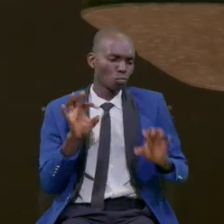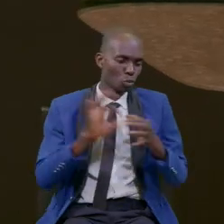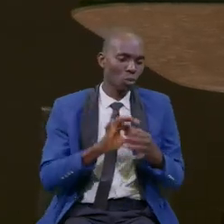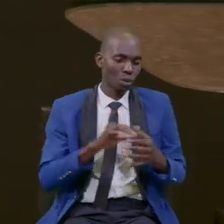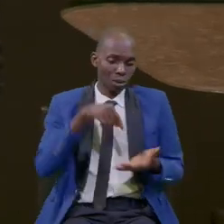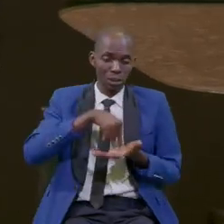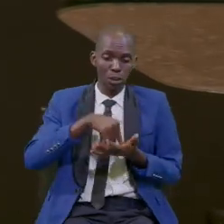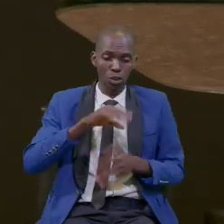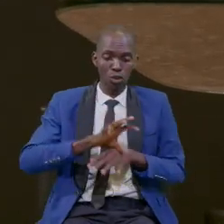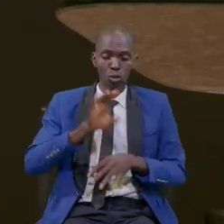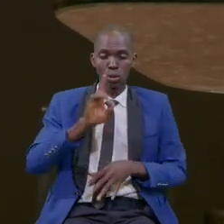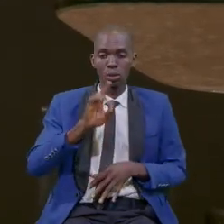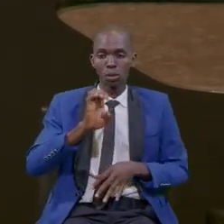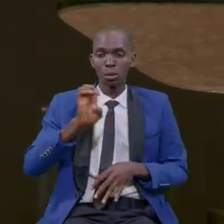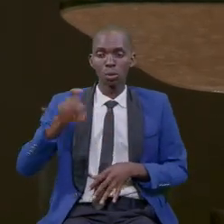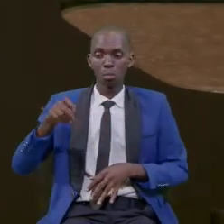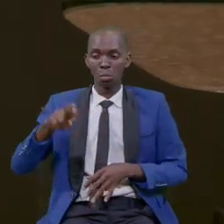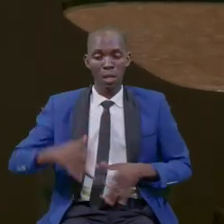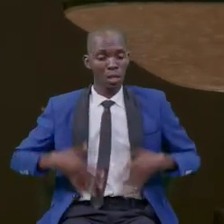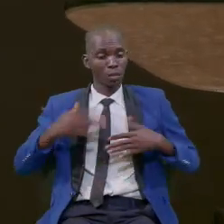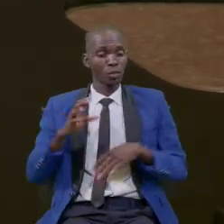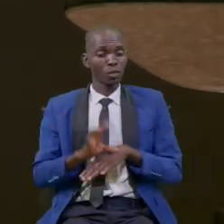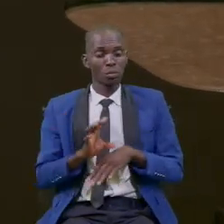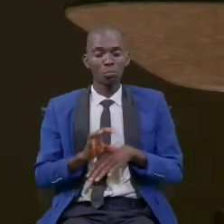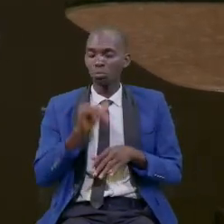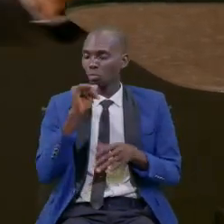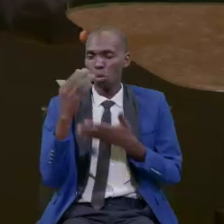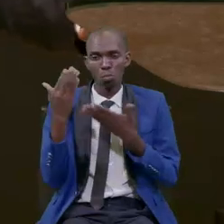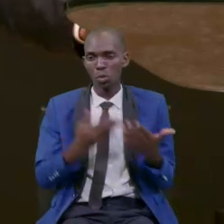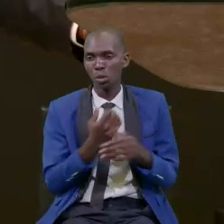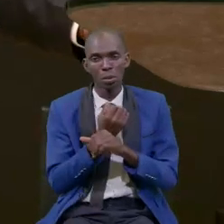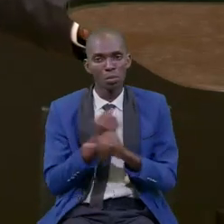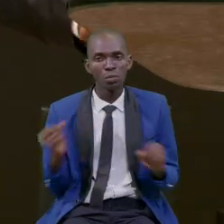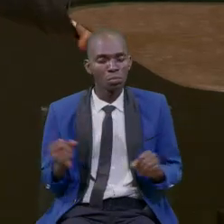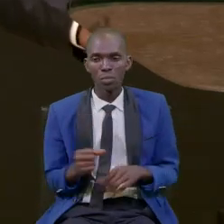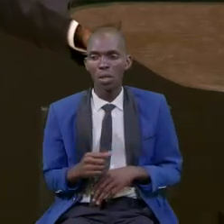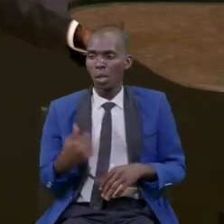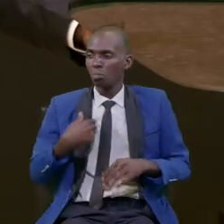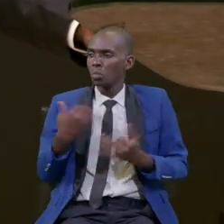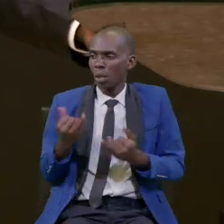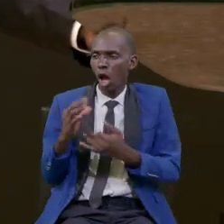there. Learning how they dress, how they look, how they talk, and doing